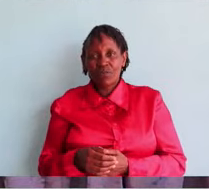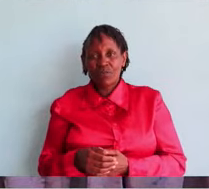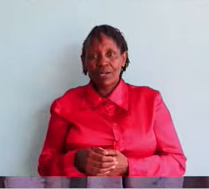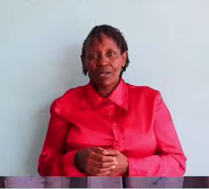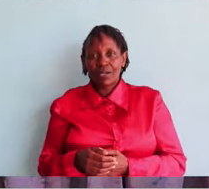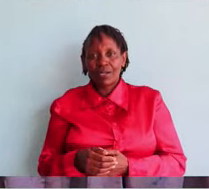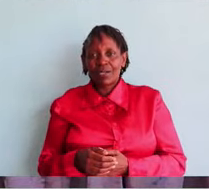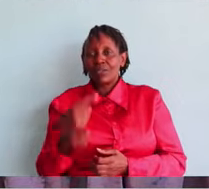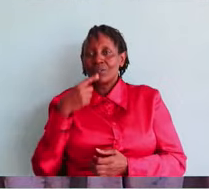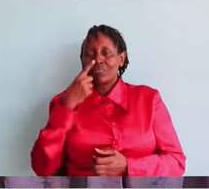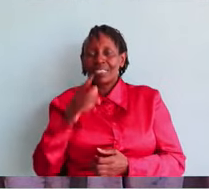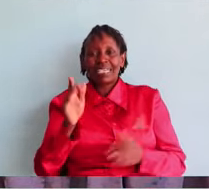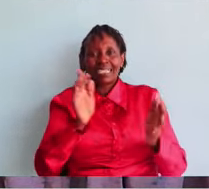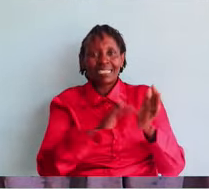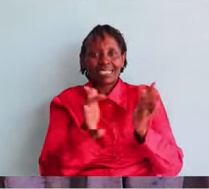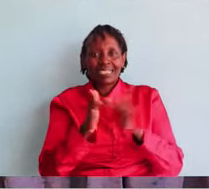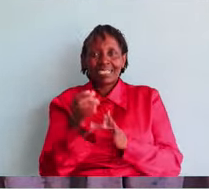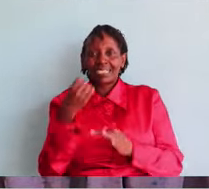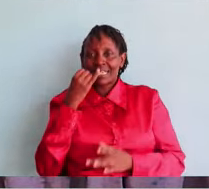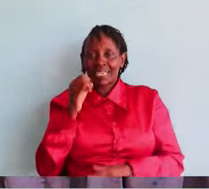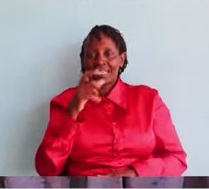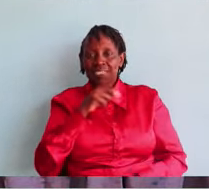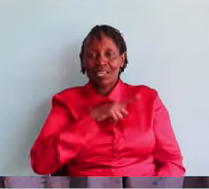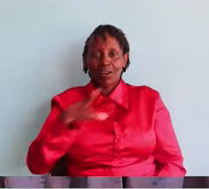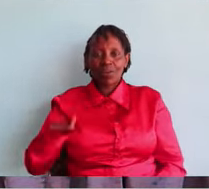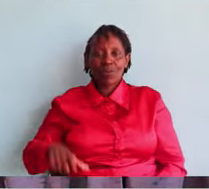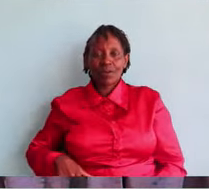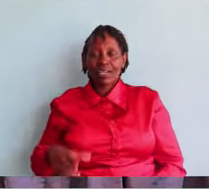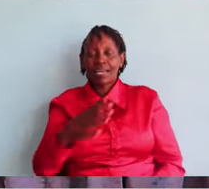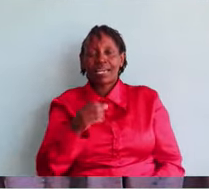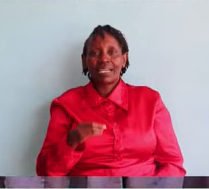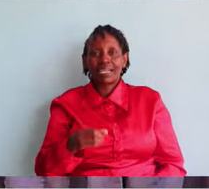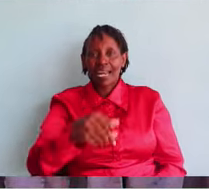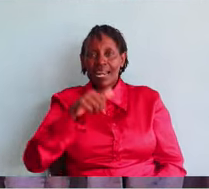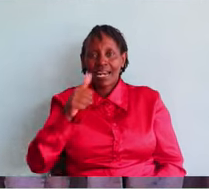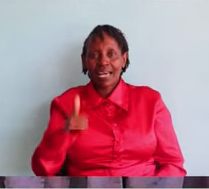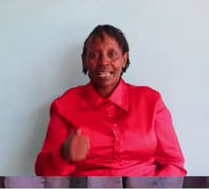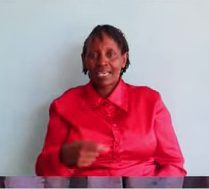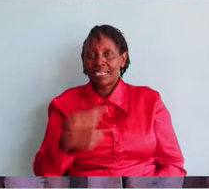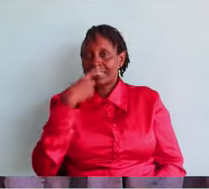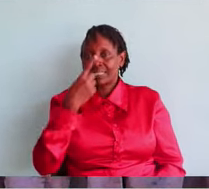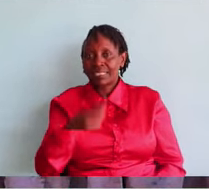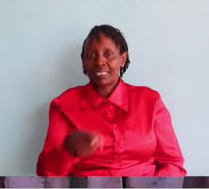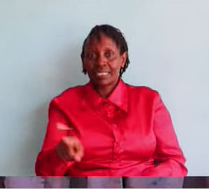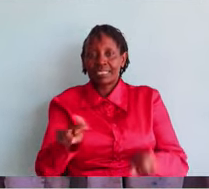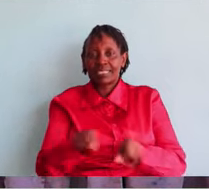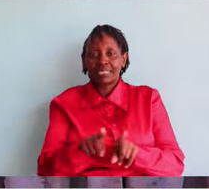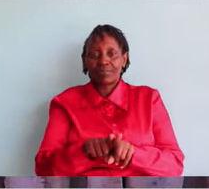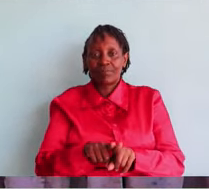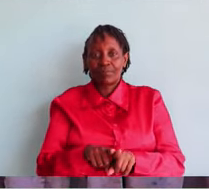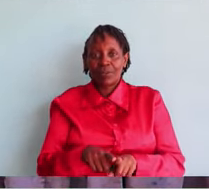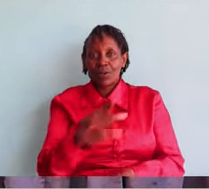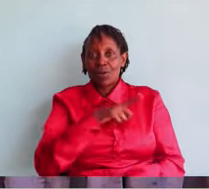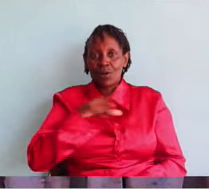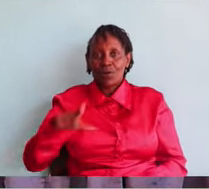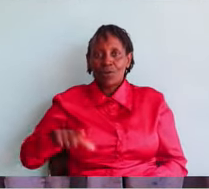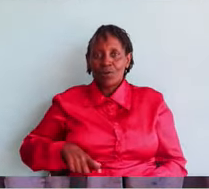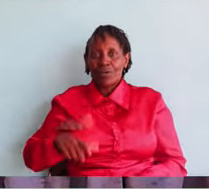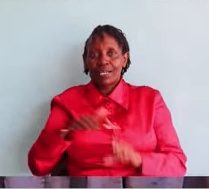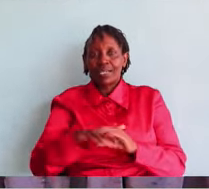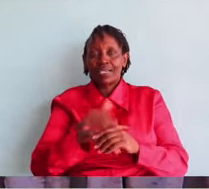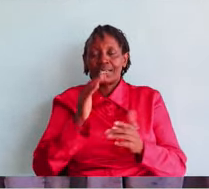in public that Jesus is Lord and for another one to respond, he is Lord indeed, it was not something that was simple.